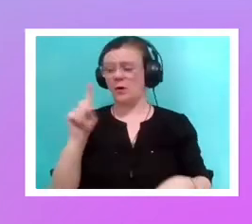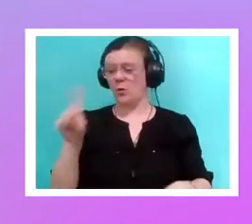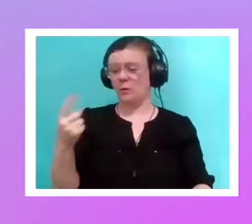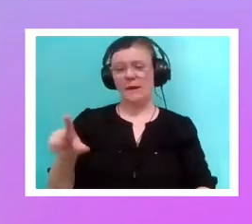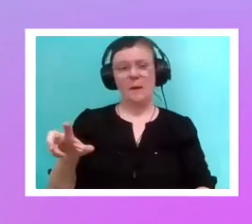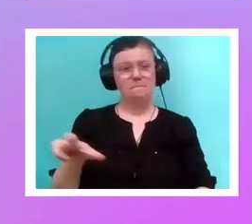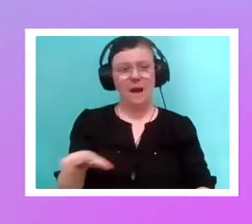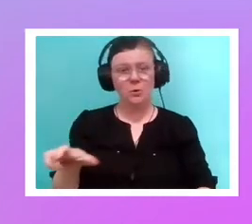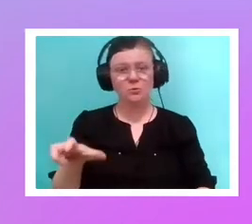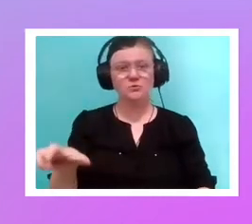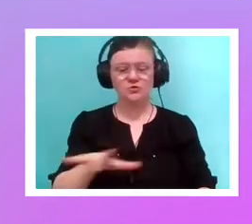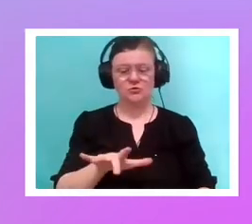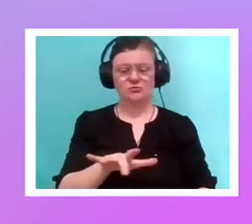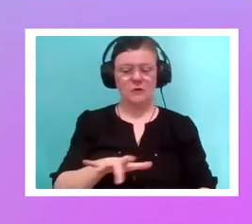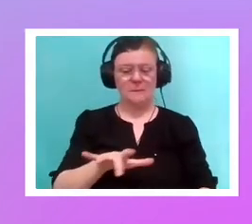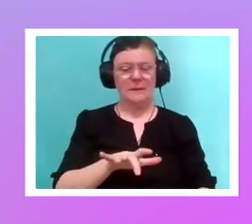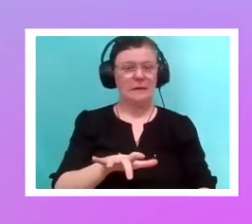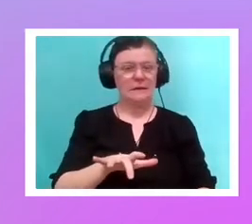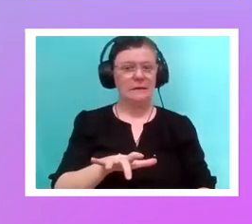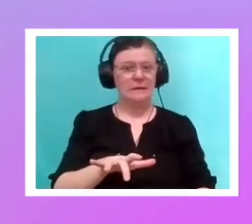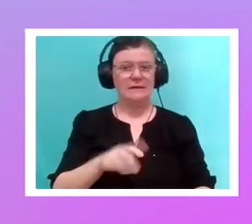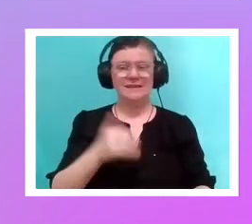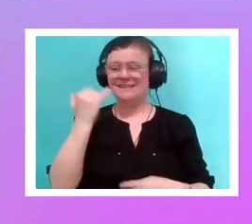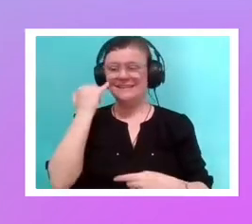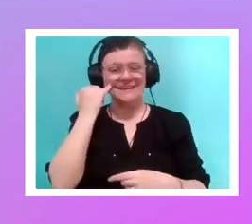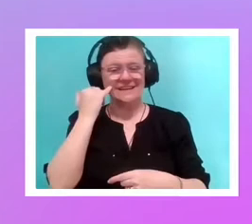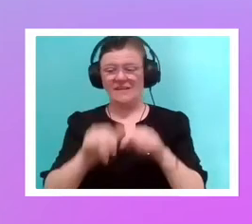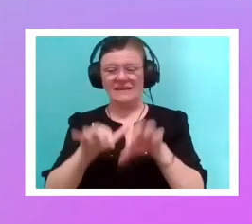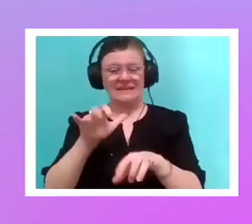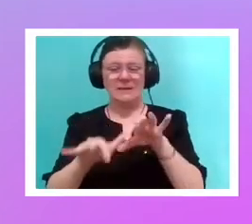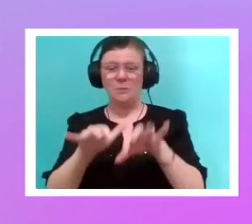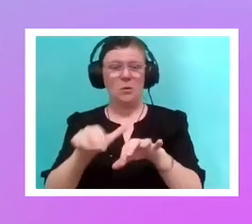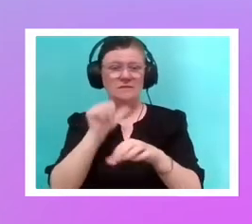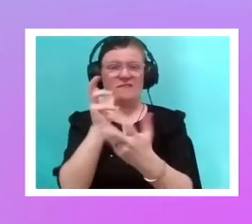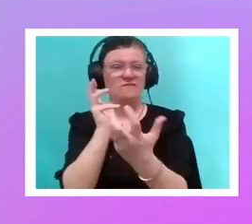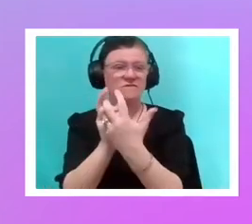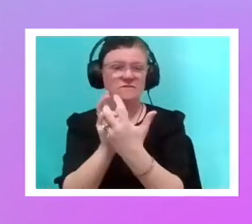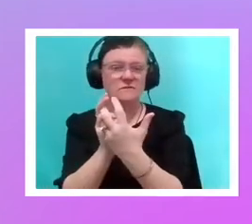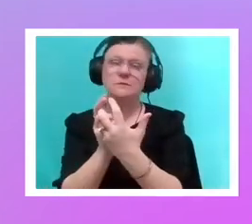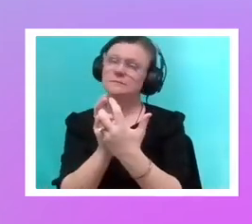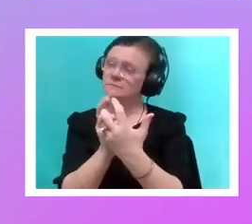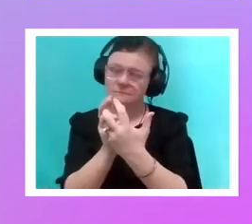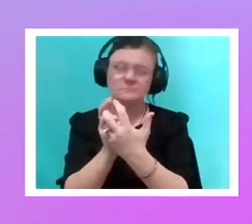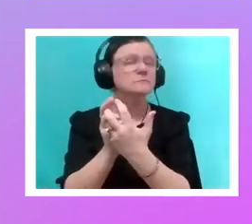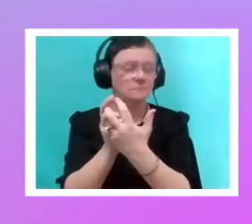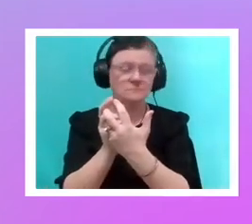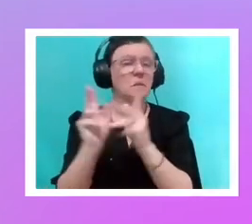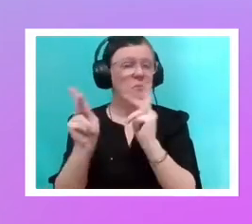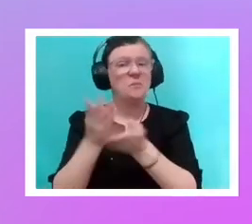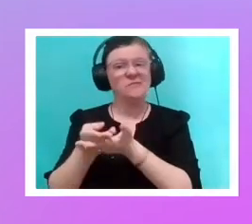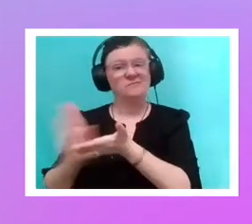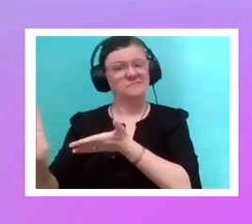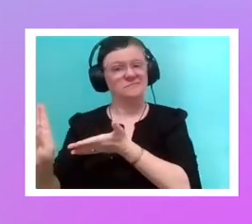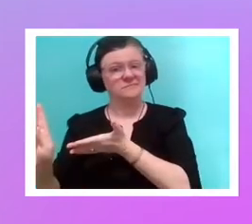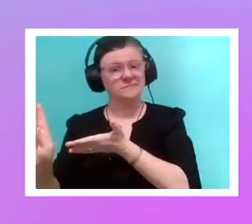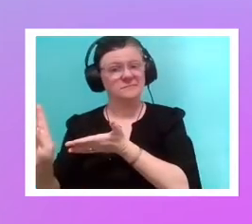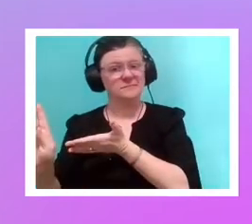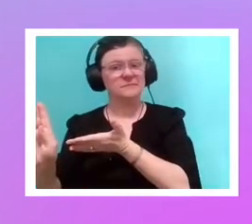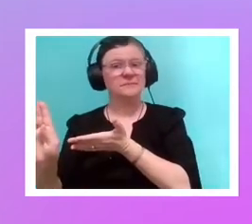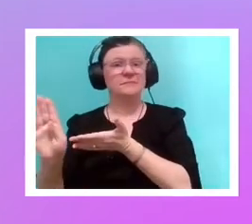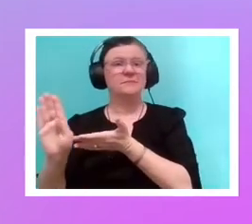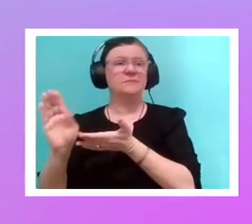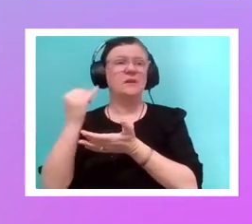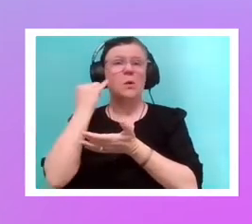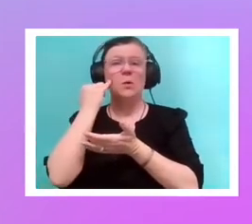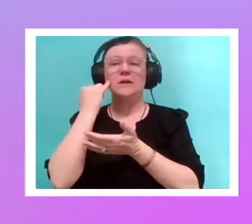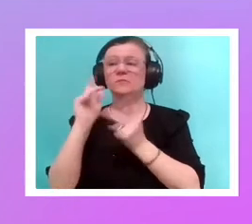touchscreen. If things aren't built to work for keyboard users, then it could exclude people, including those who use things like